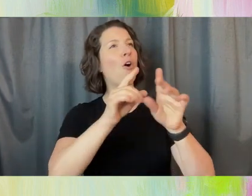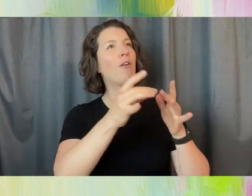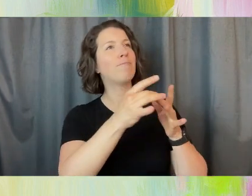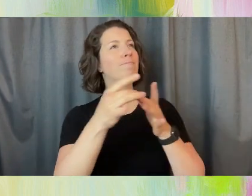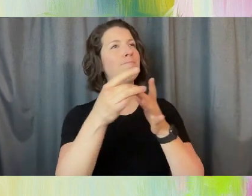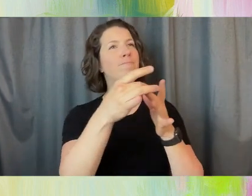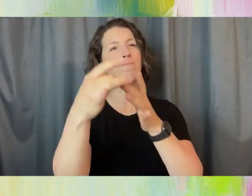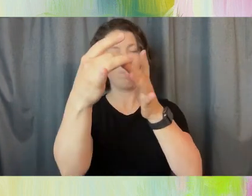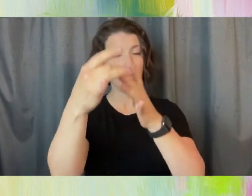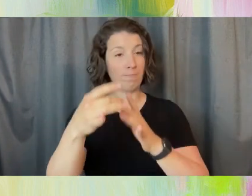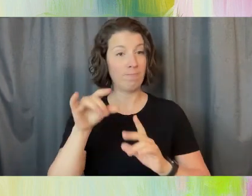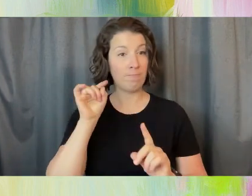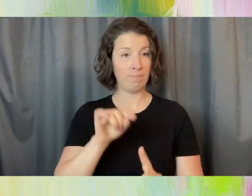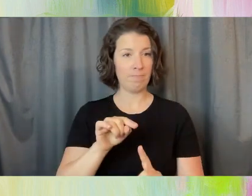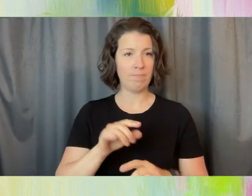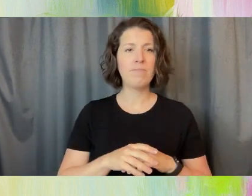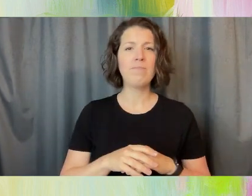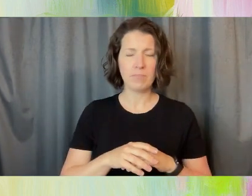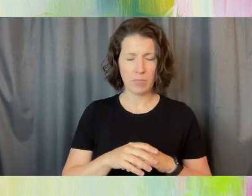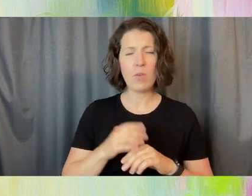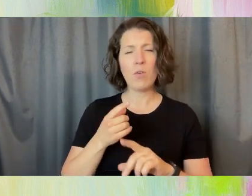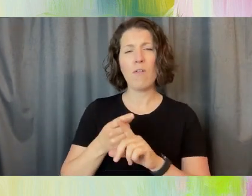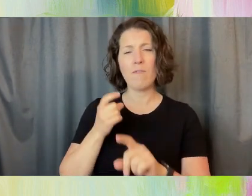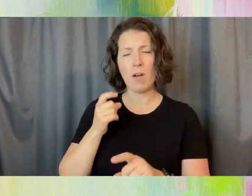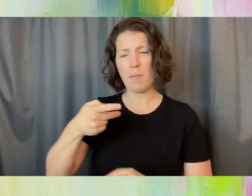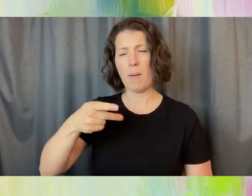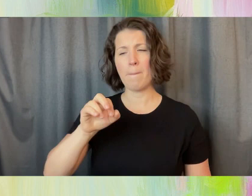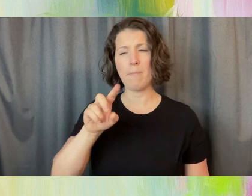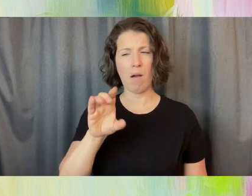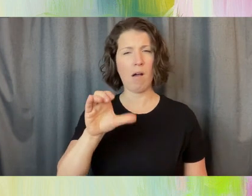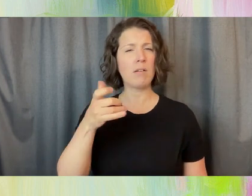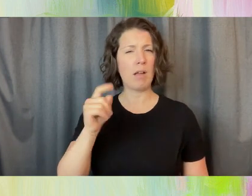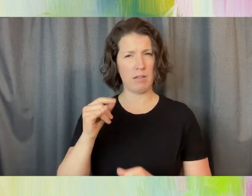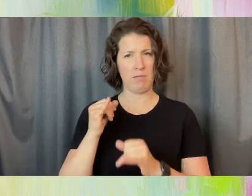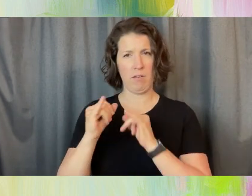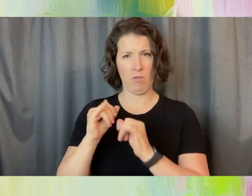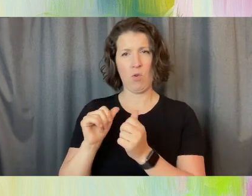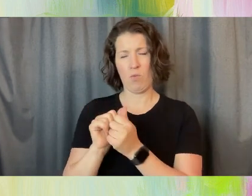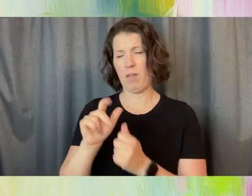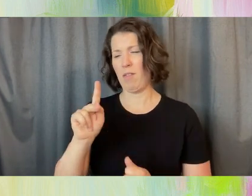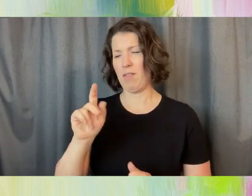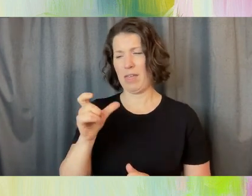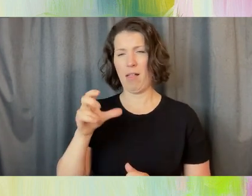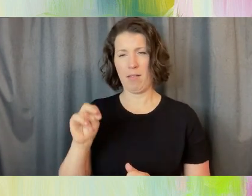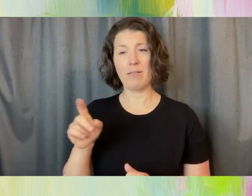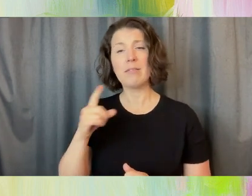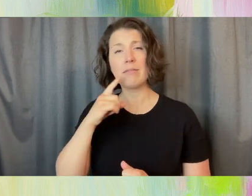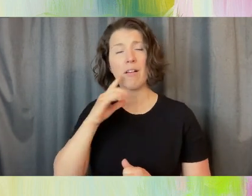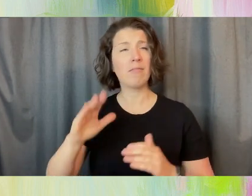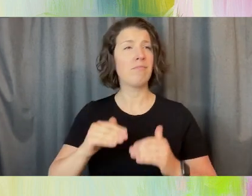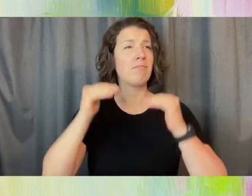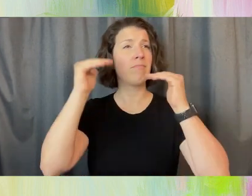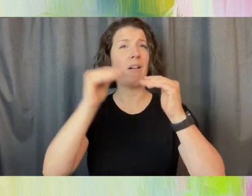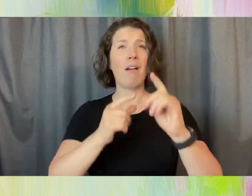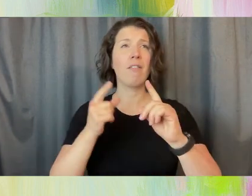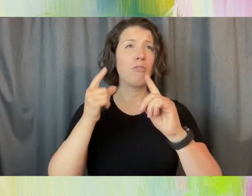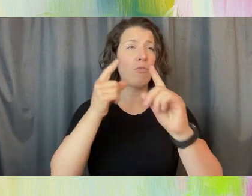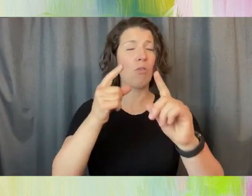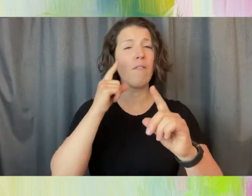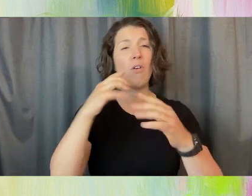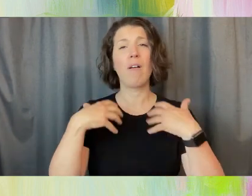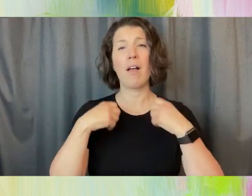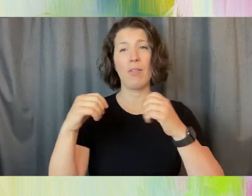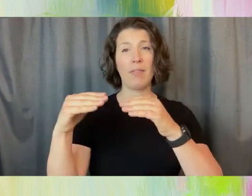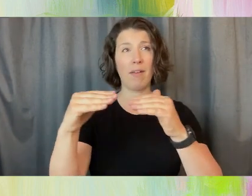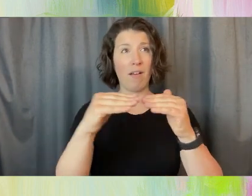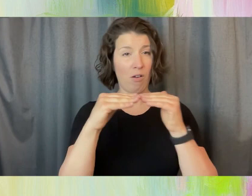from a podcast that he did with us a few months ago. The highest goal of health equity. One of the highest